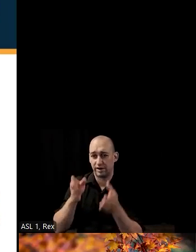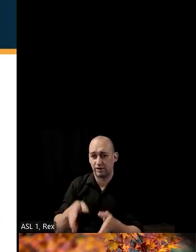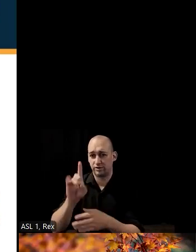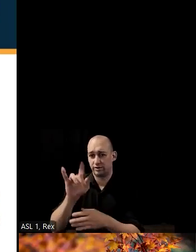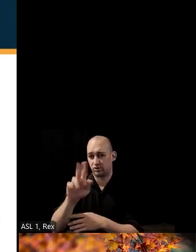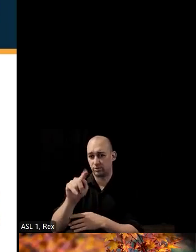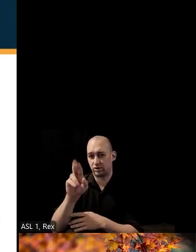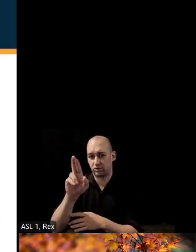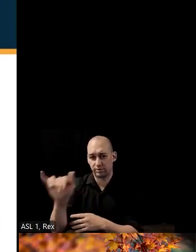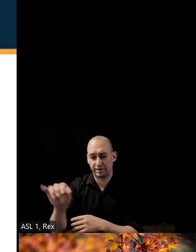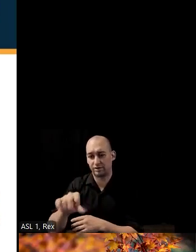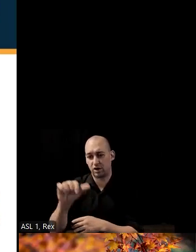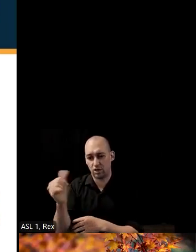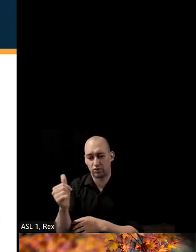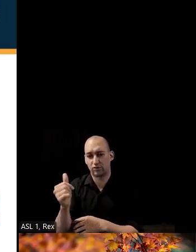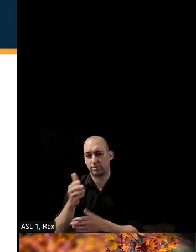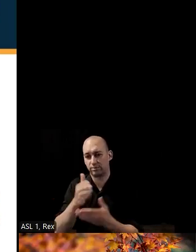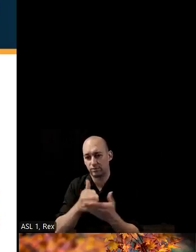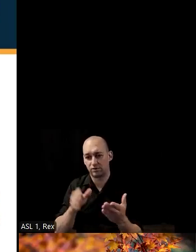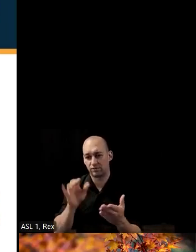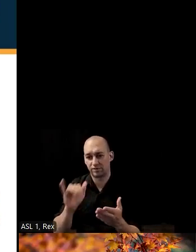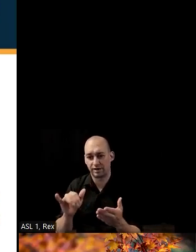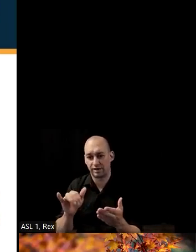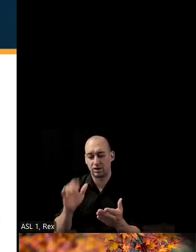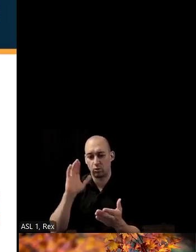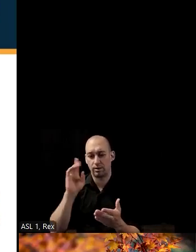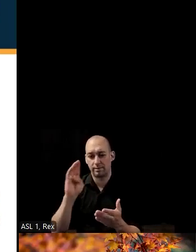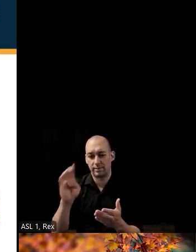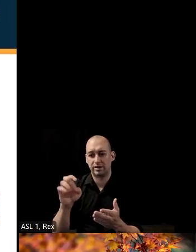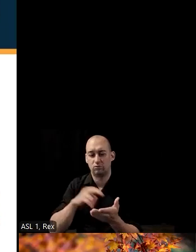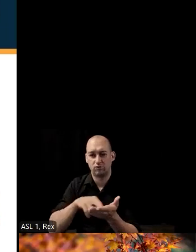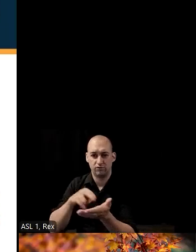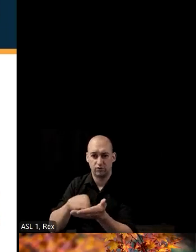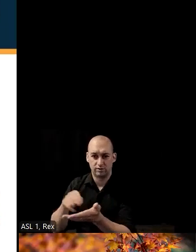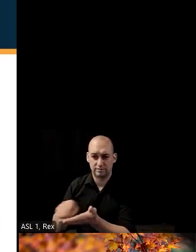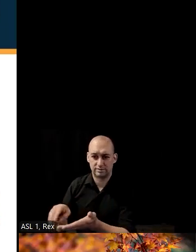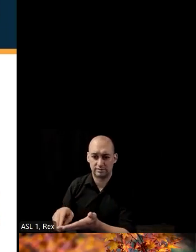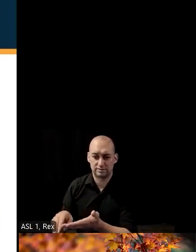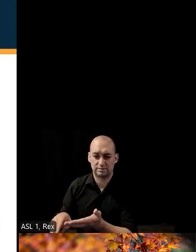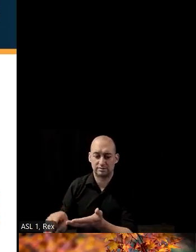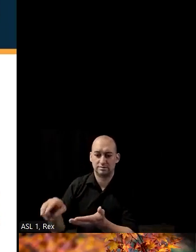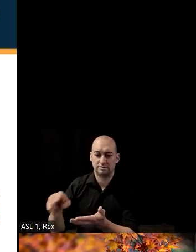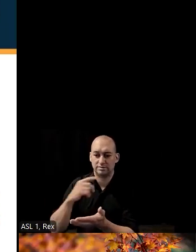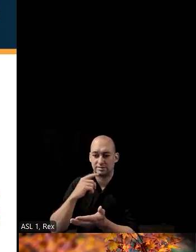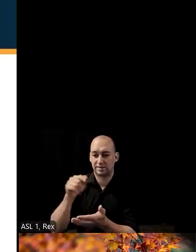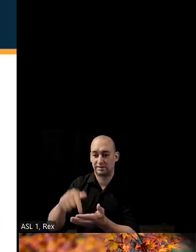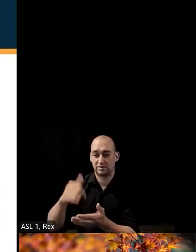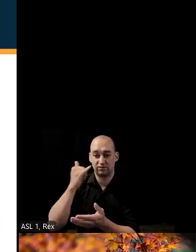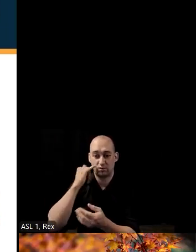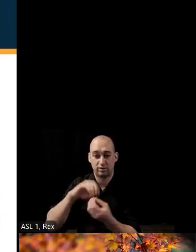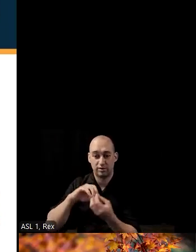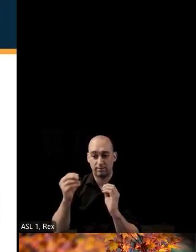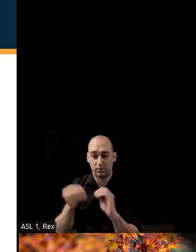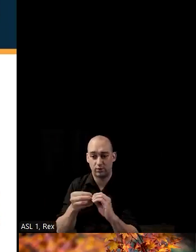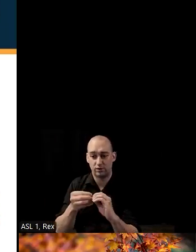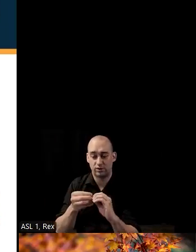But the other key element of navigation would be the warm referrals. So rather than saying, here's a phone number you can contact, they